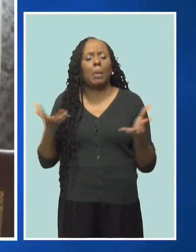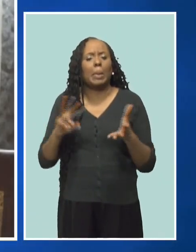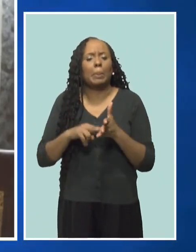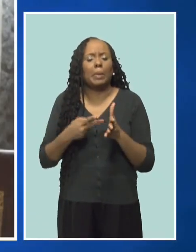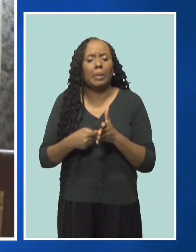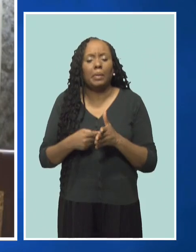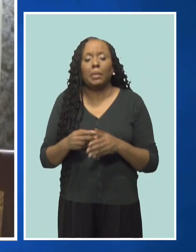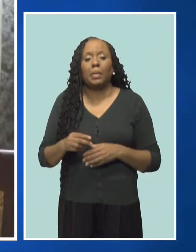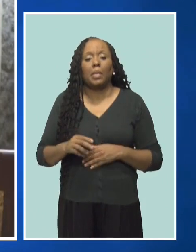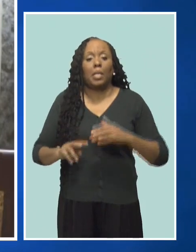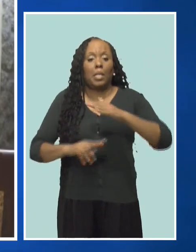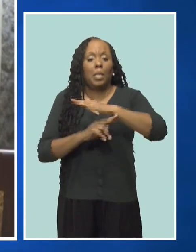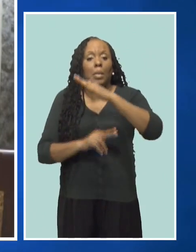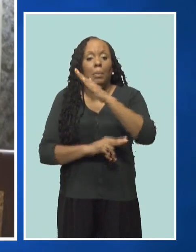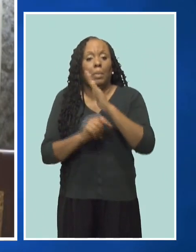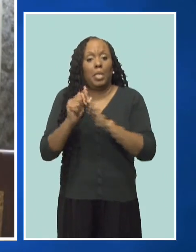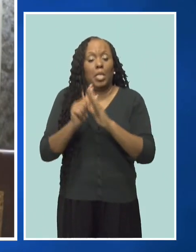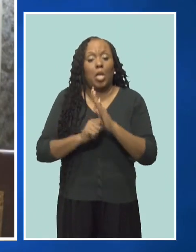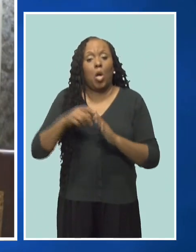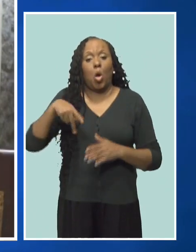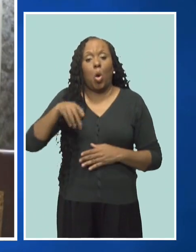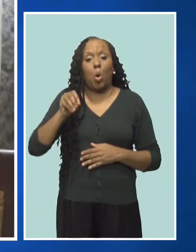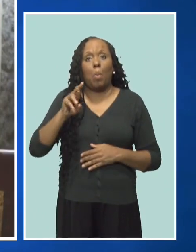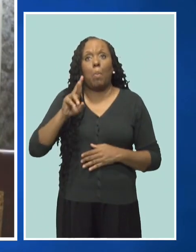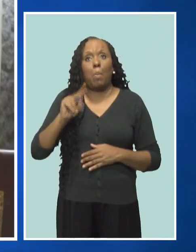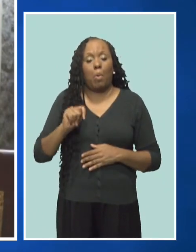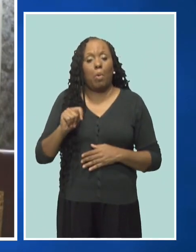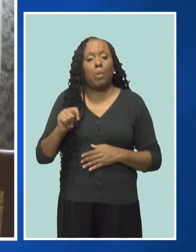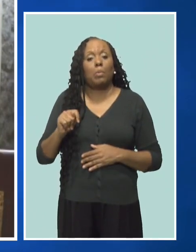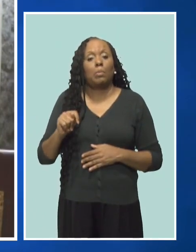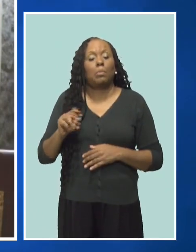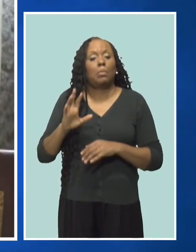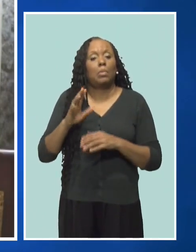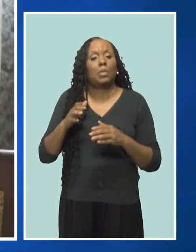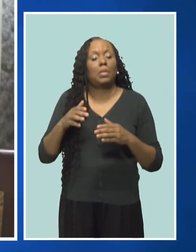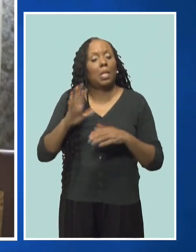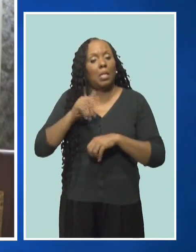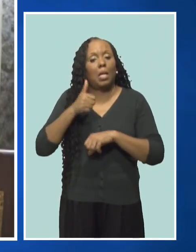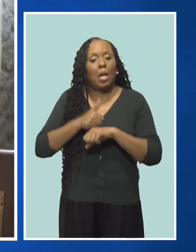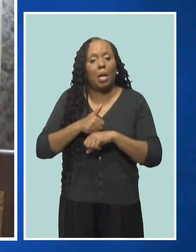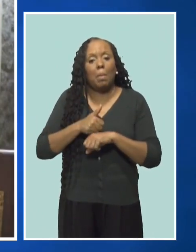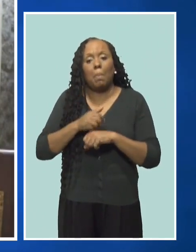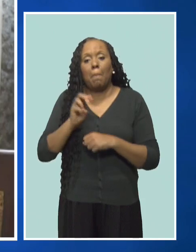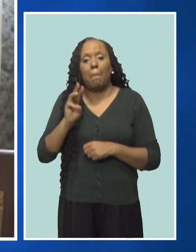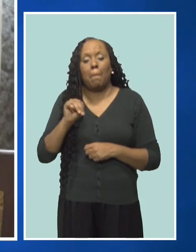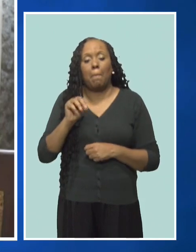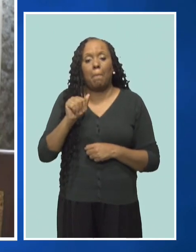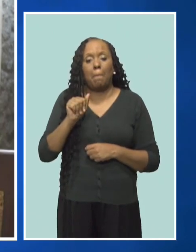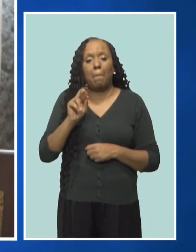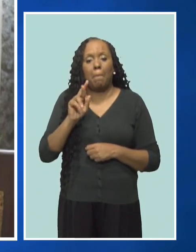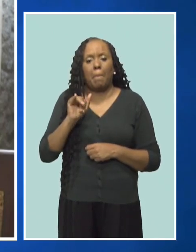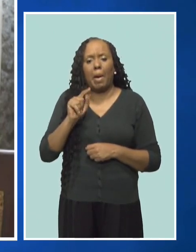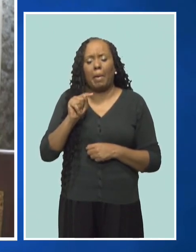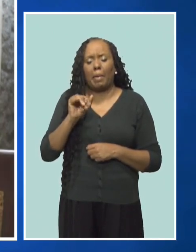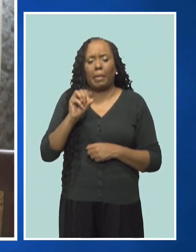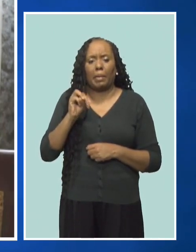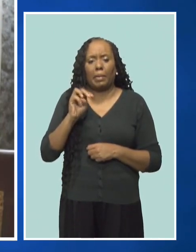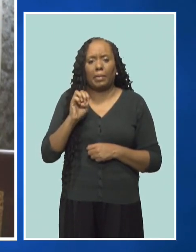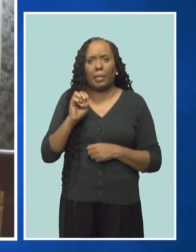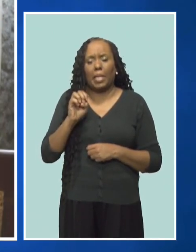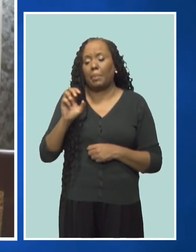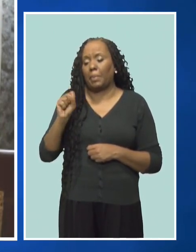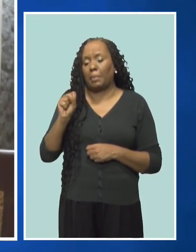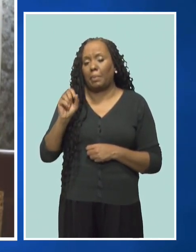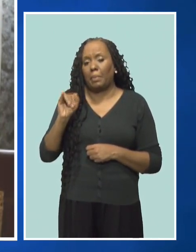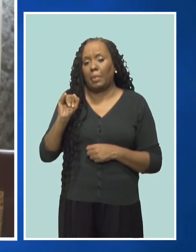the Maritime Single Window. The Maritime Single Window has been operationalized from a technological perspective, but it